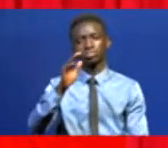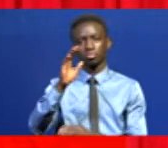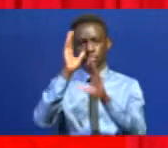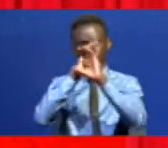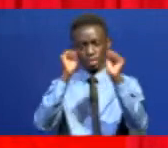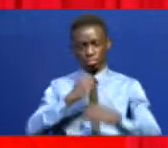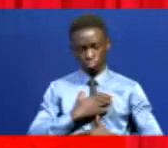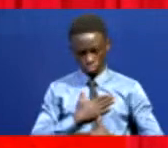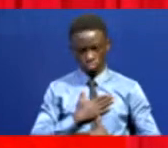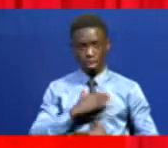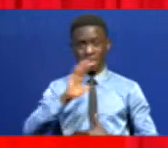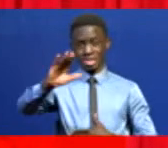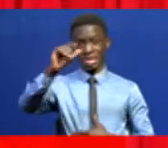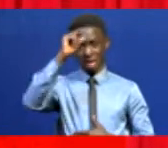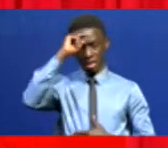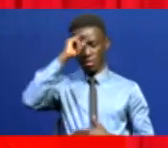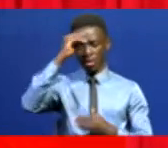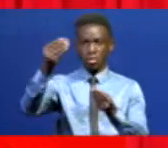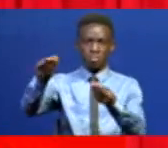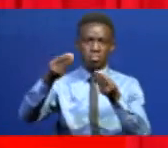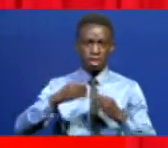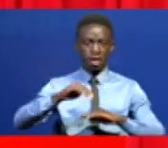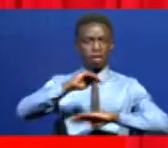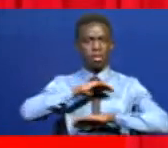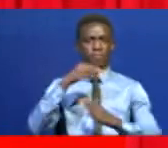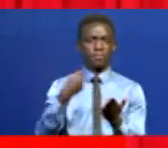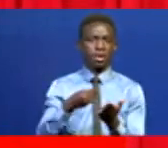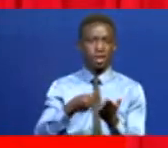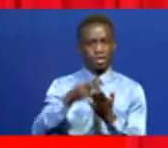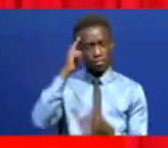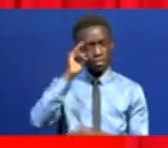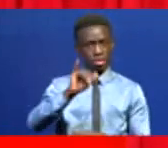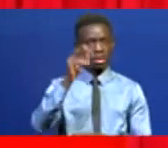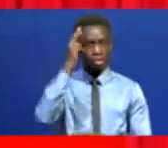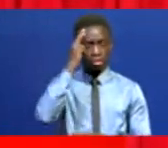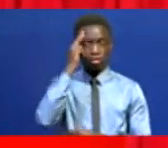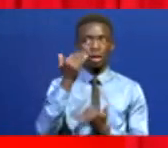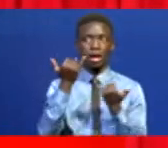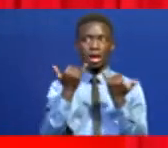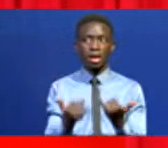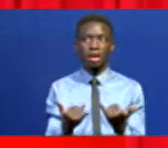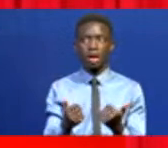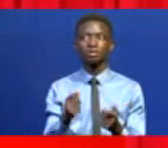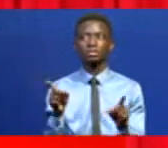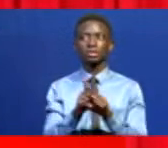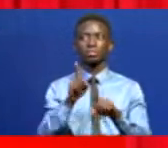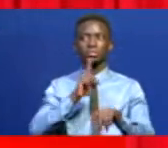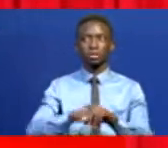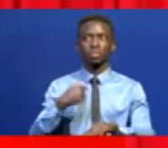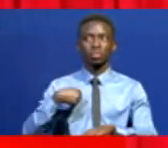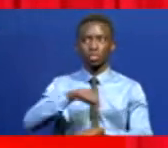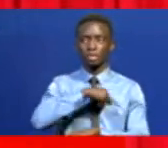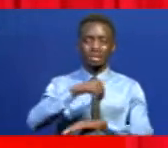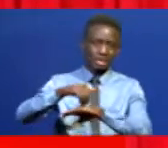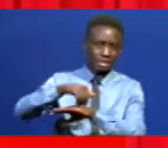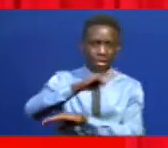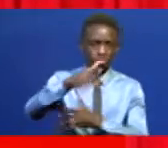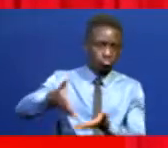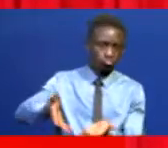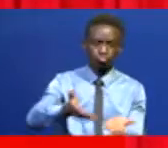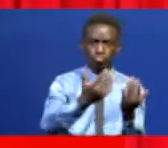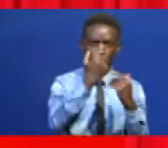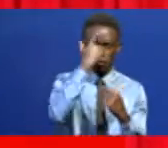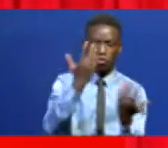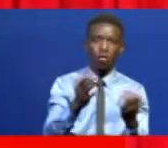able to provide enough funds for that particular purpose, such that as we send them over for the East